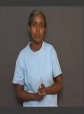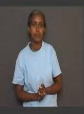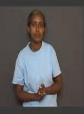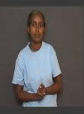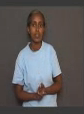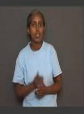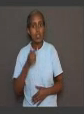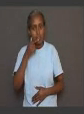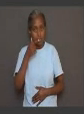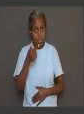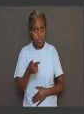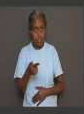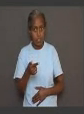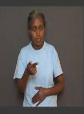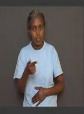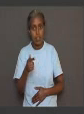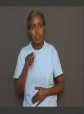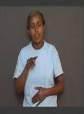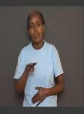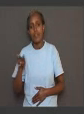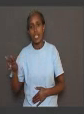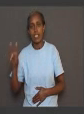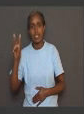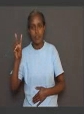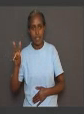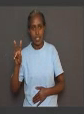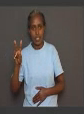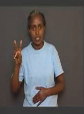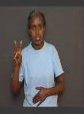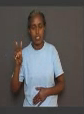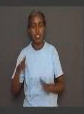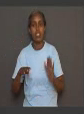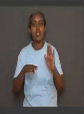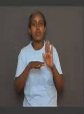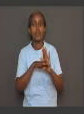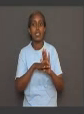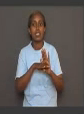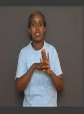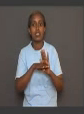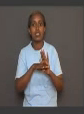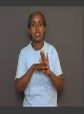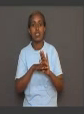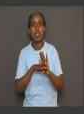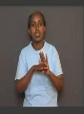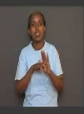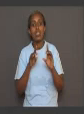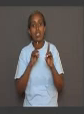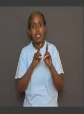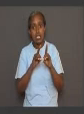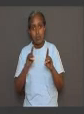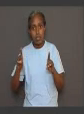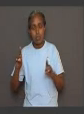Let us say that vector v represents a displacement